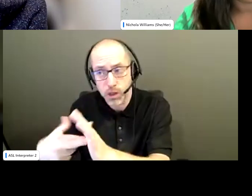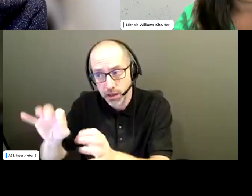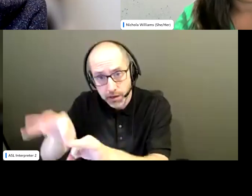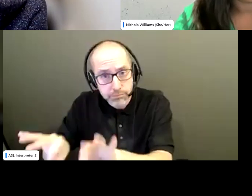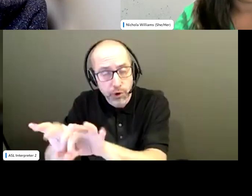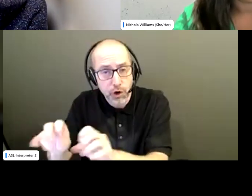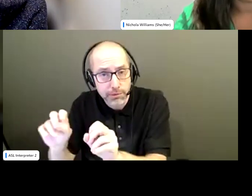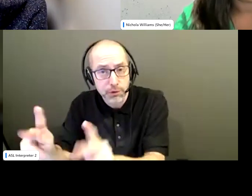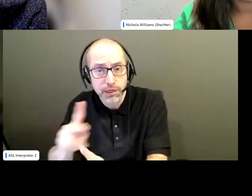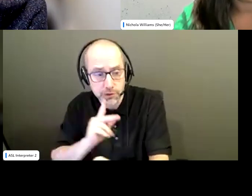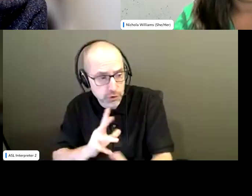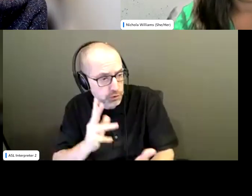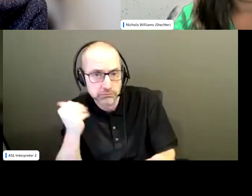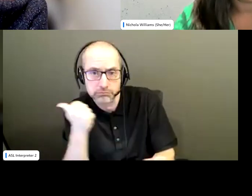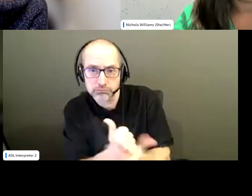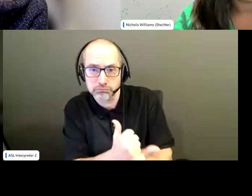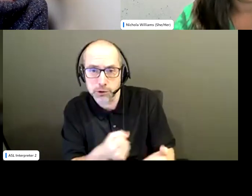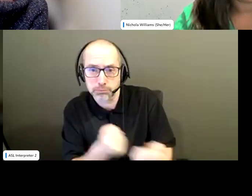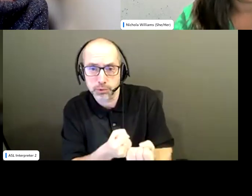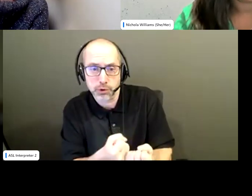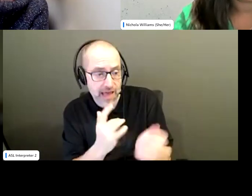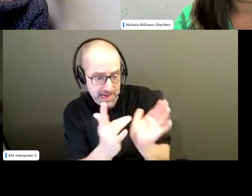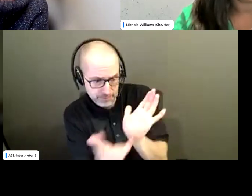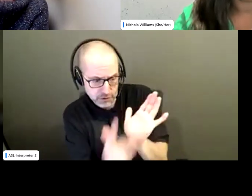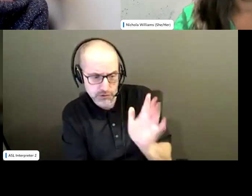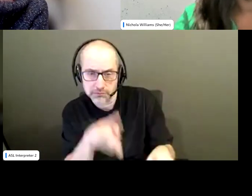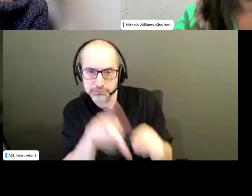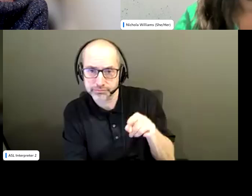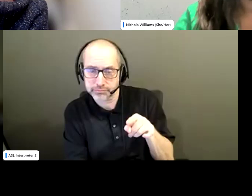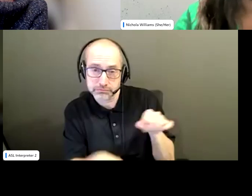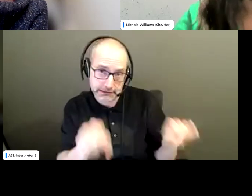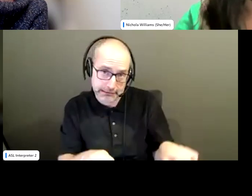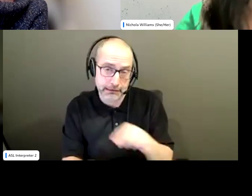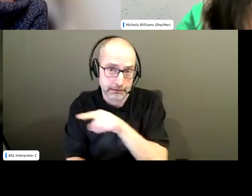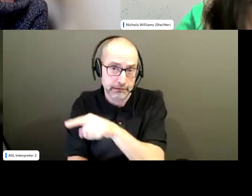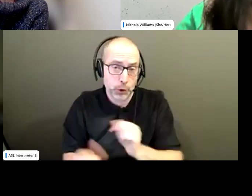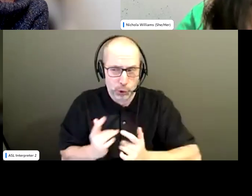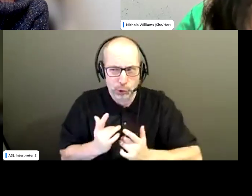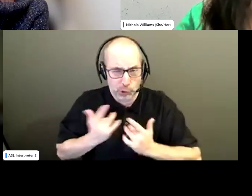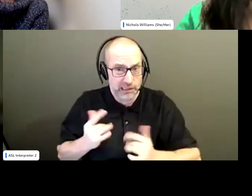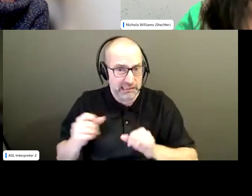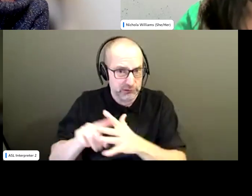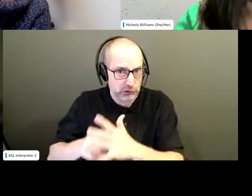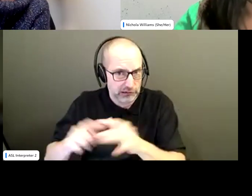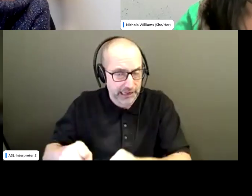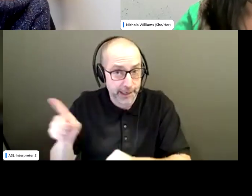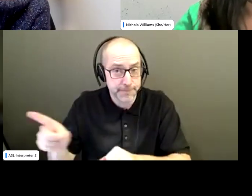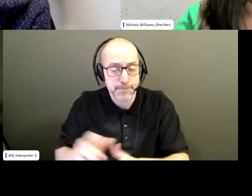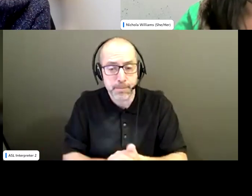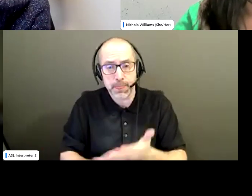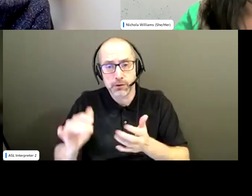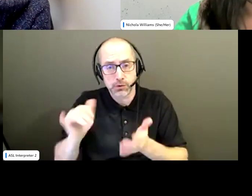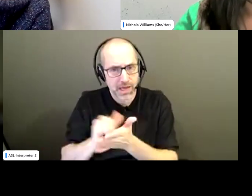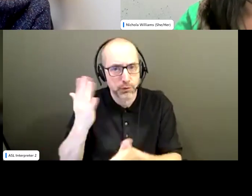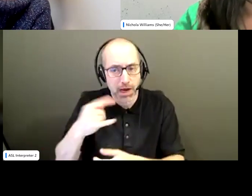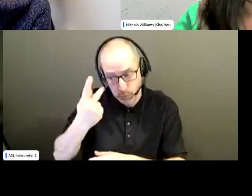and mitigate the consequences of financial abuse. So in that sense, we are also really working together with